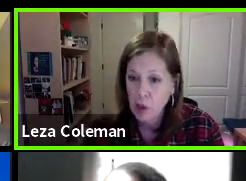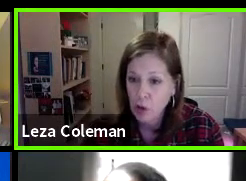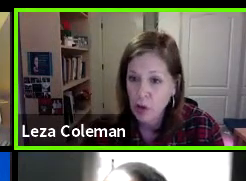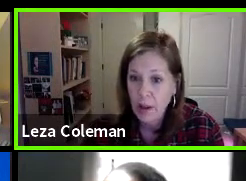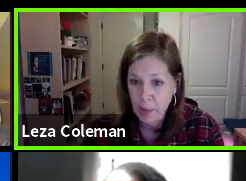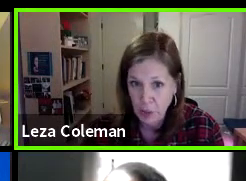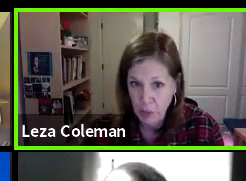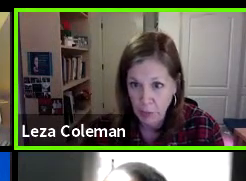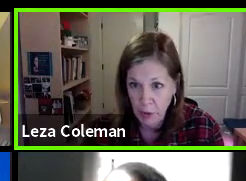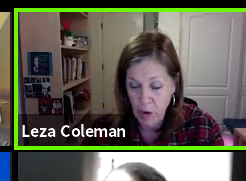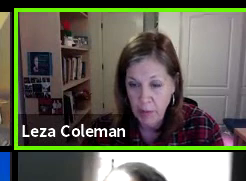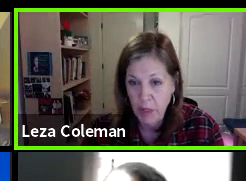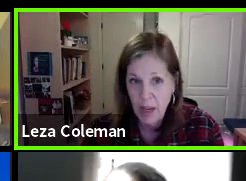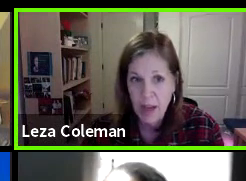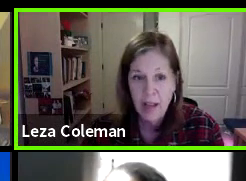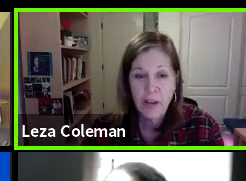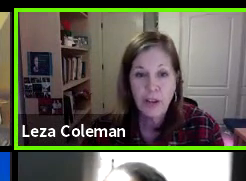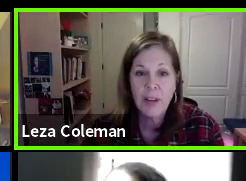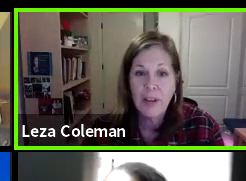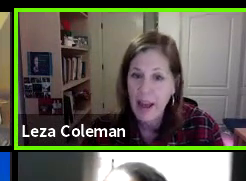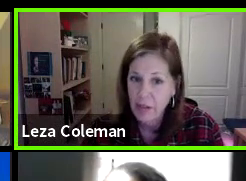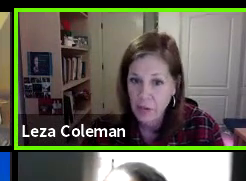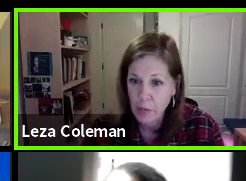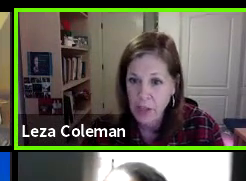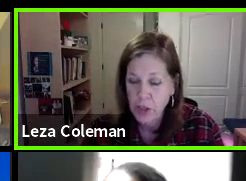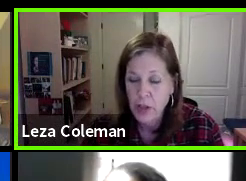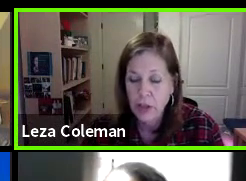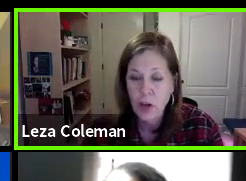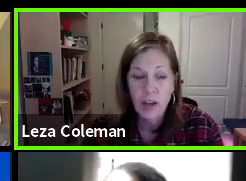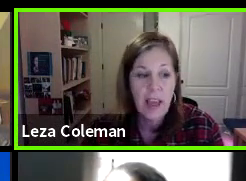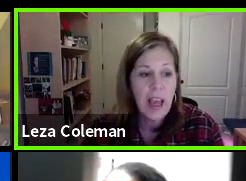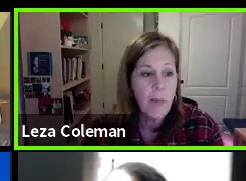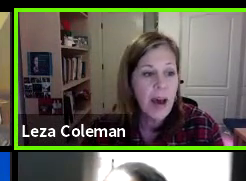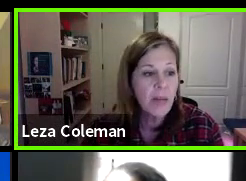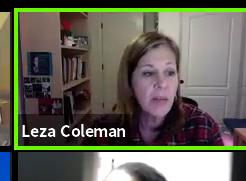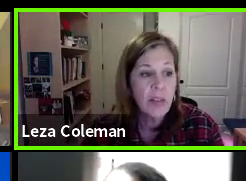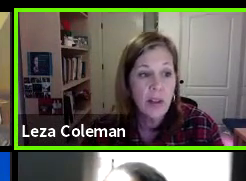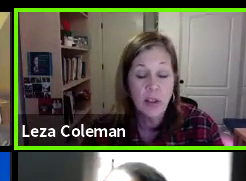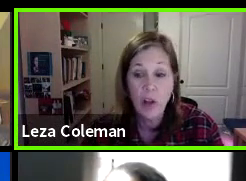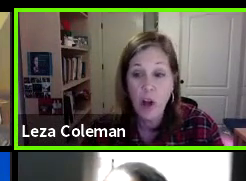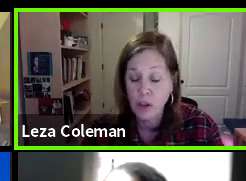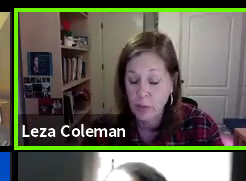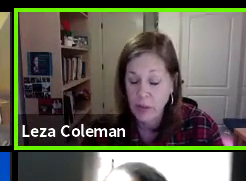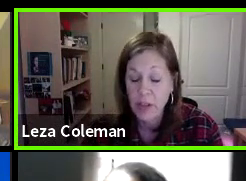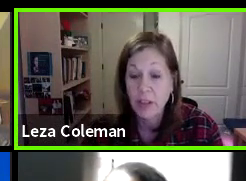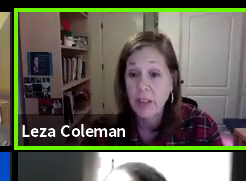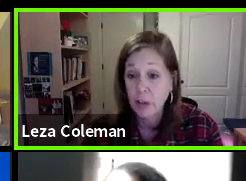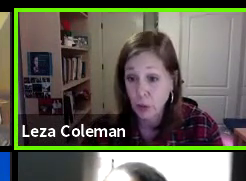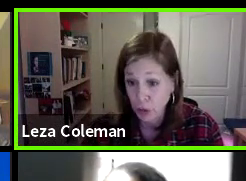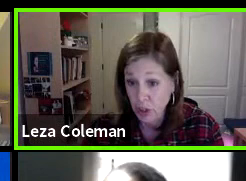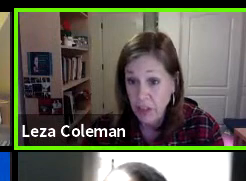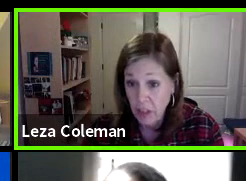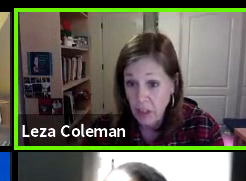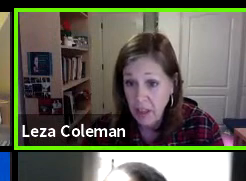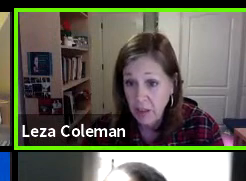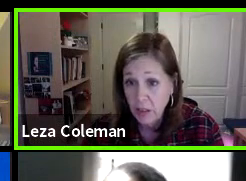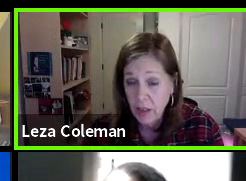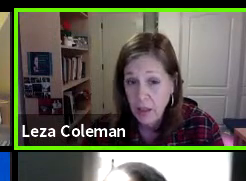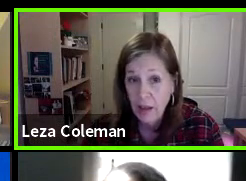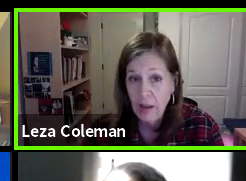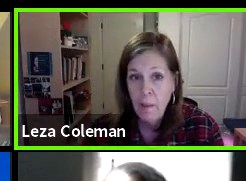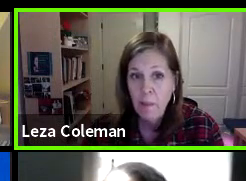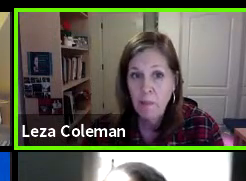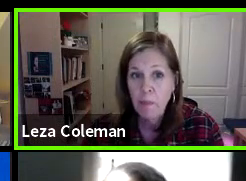the local ombudsman programs. There's a lot of information that's talking about the skilled nursing